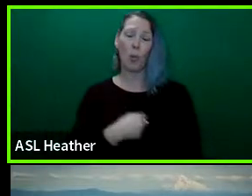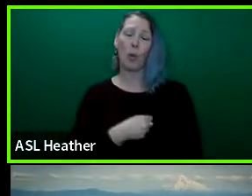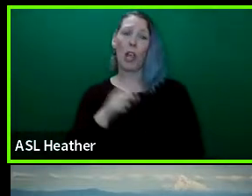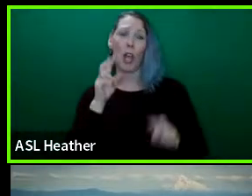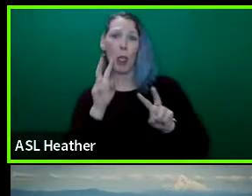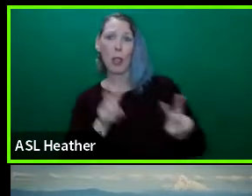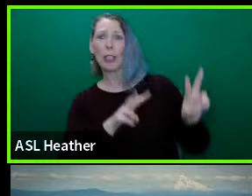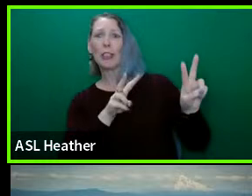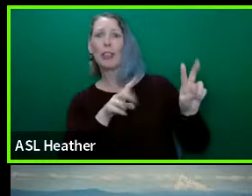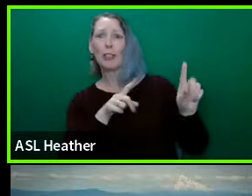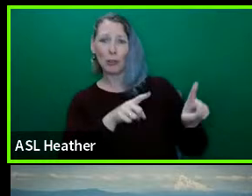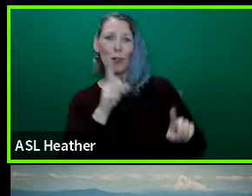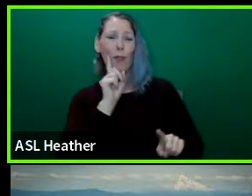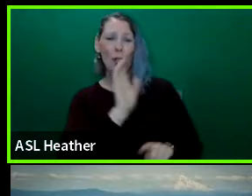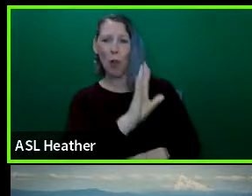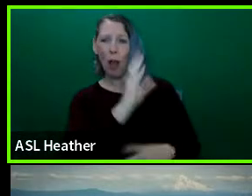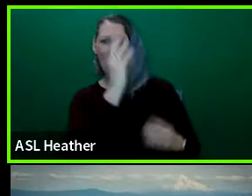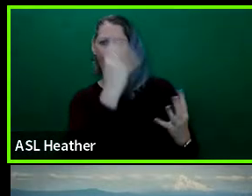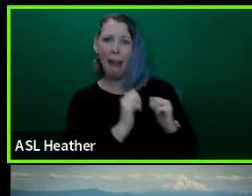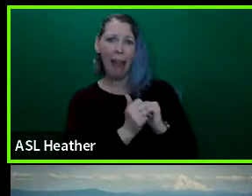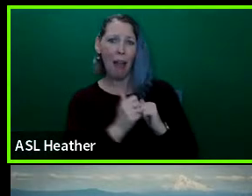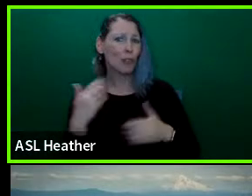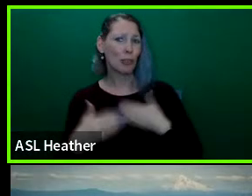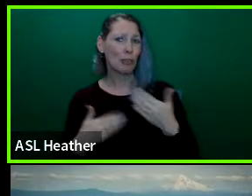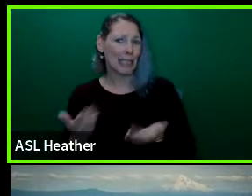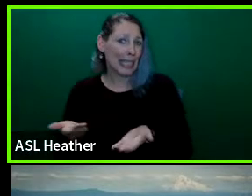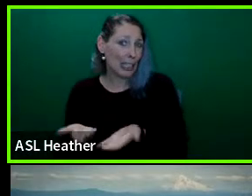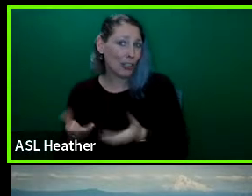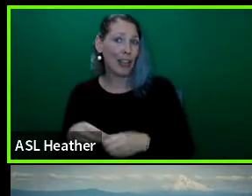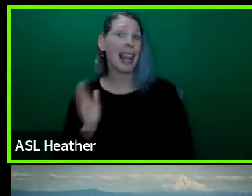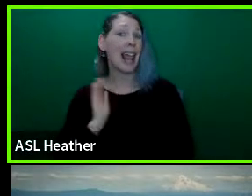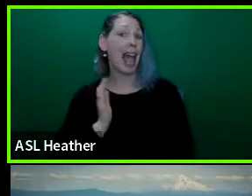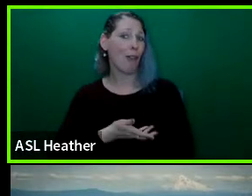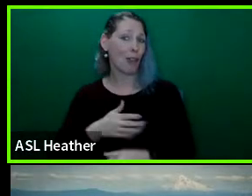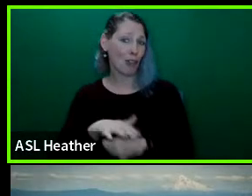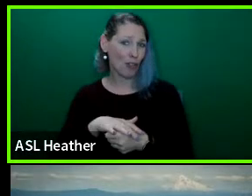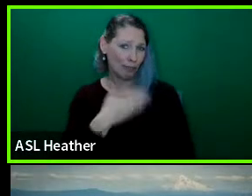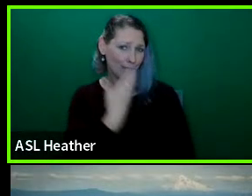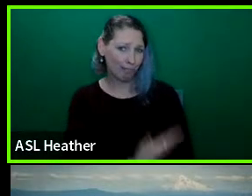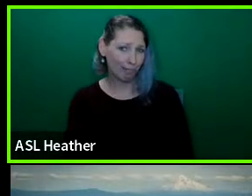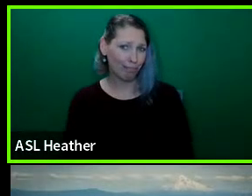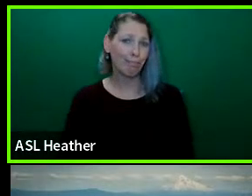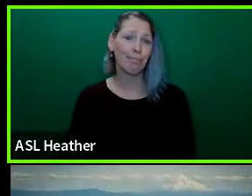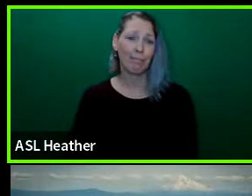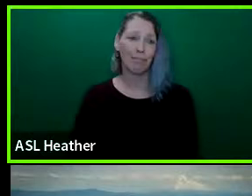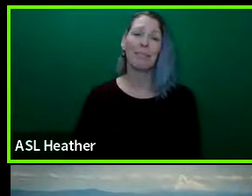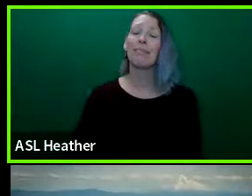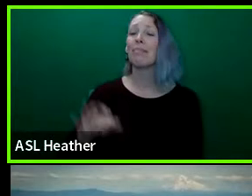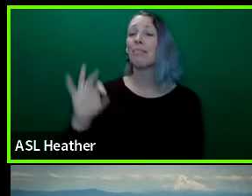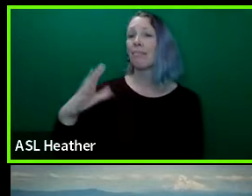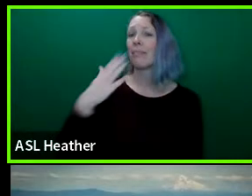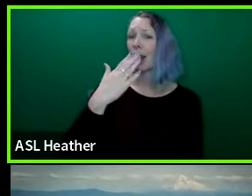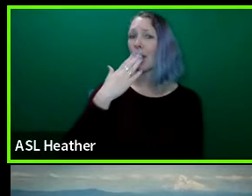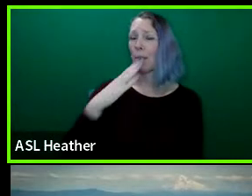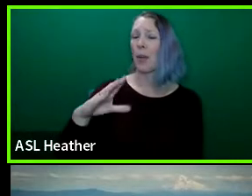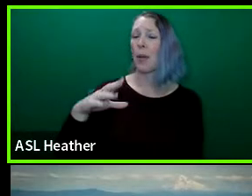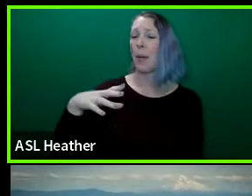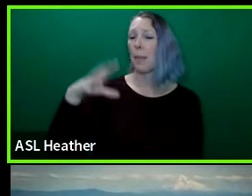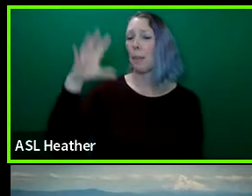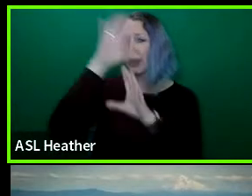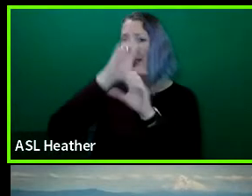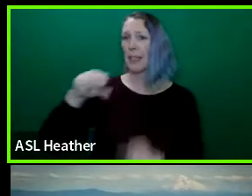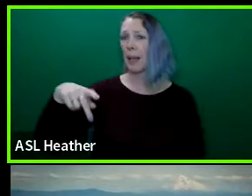for thoughts on how to proceed down here in our region as well. Thank you. Thank you, President Peterson. Mayor